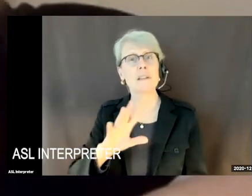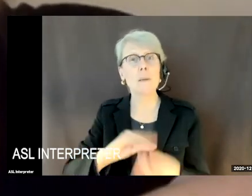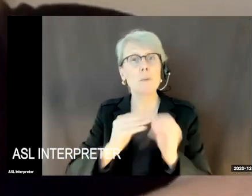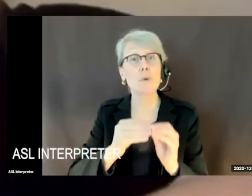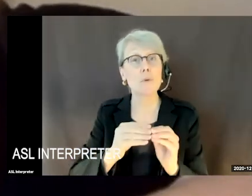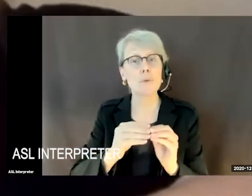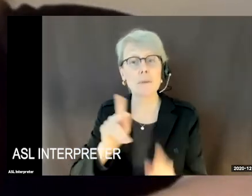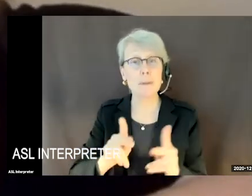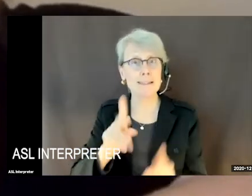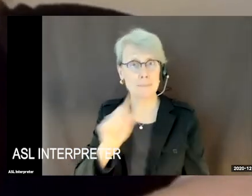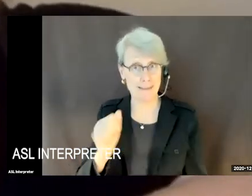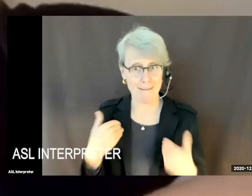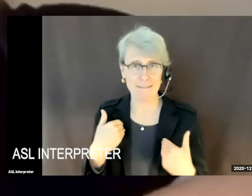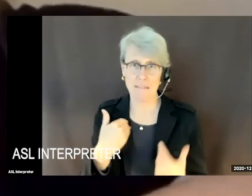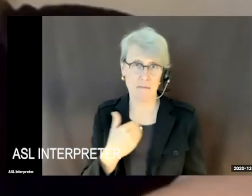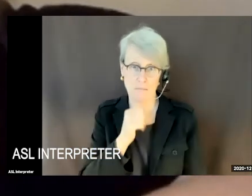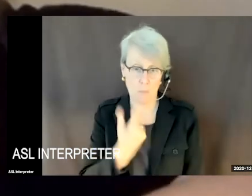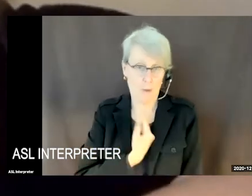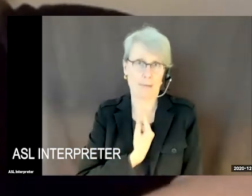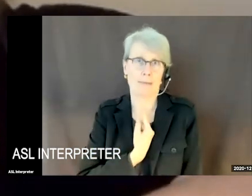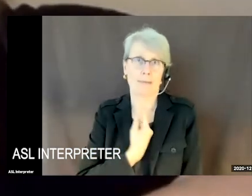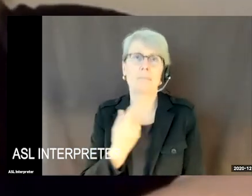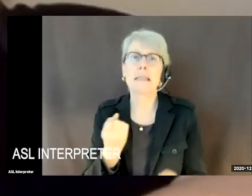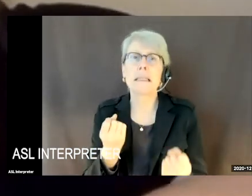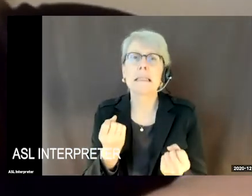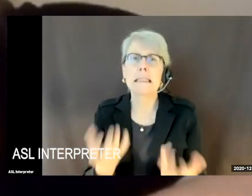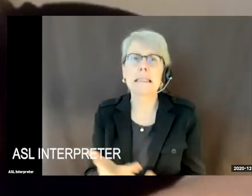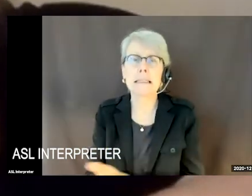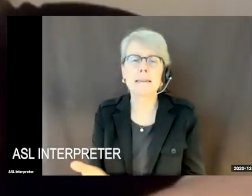I'm obviously not the only person with a disability living in Nunavut.